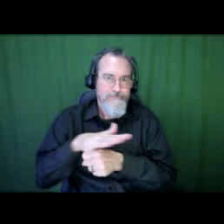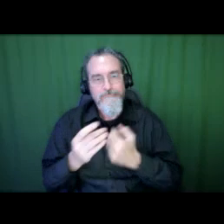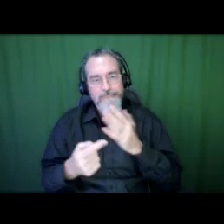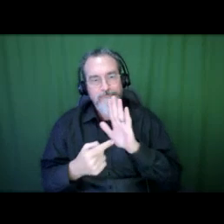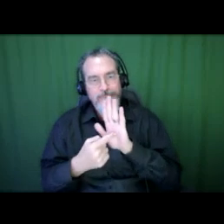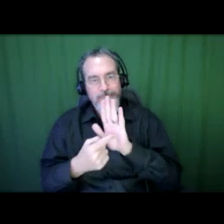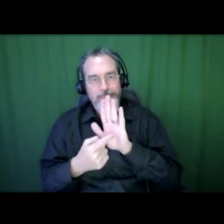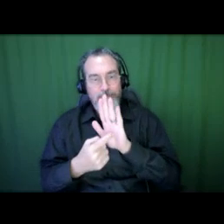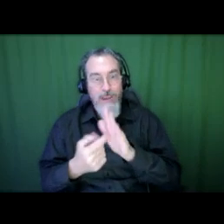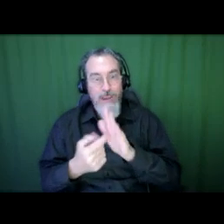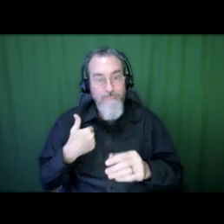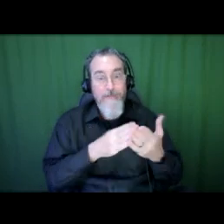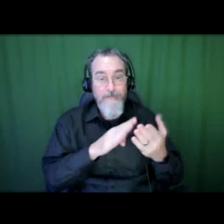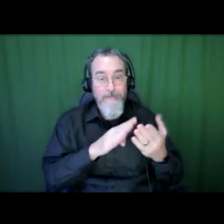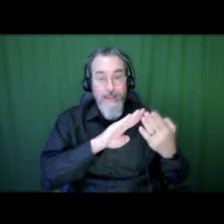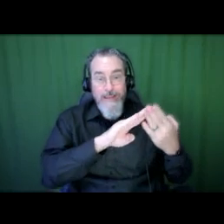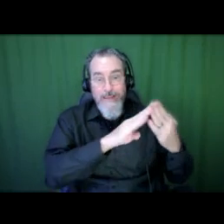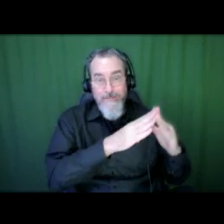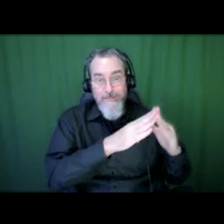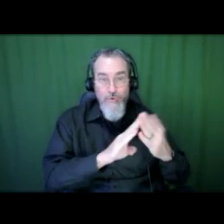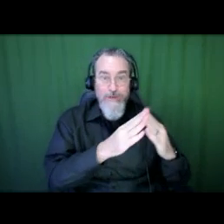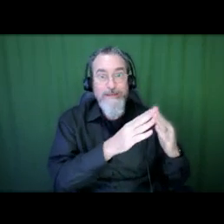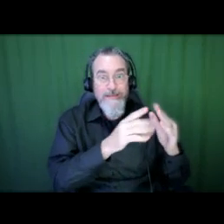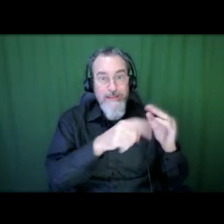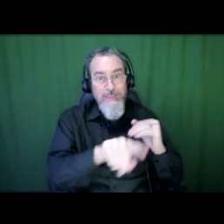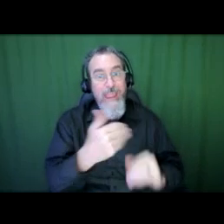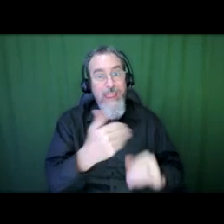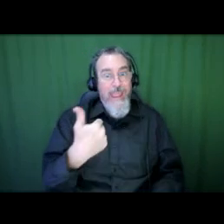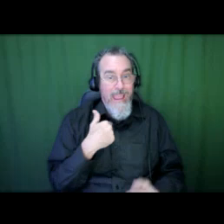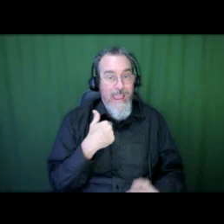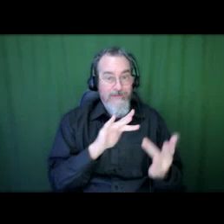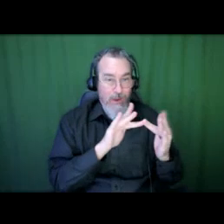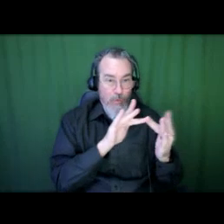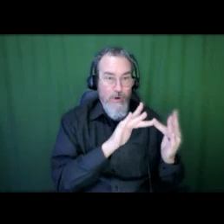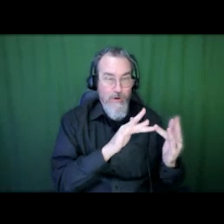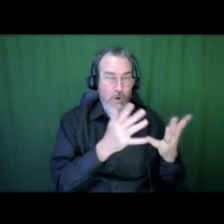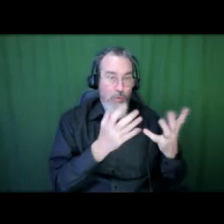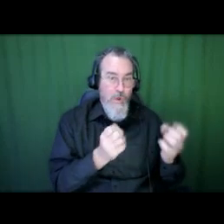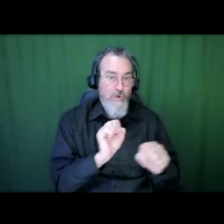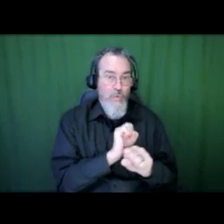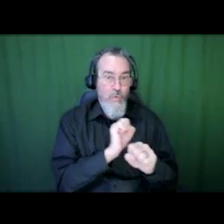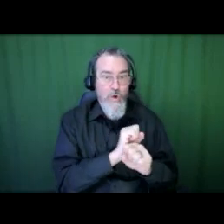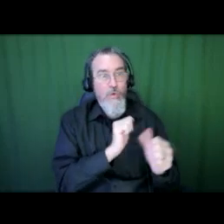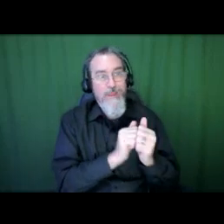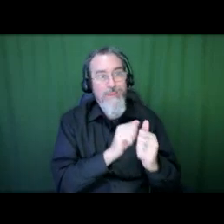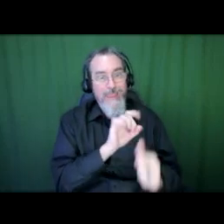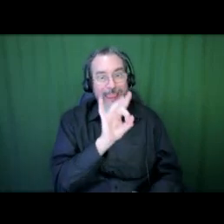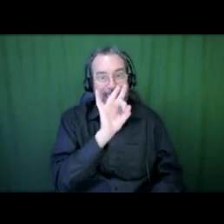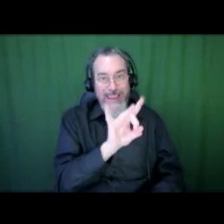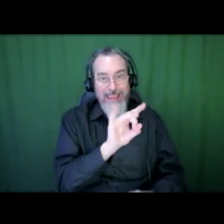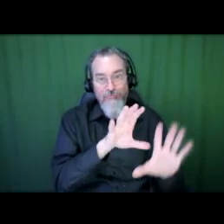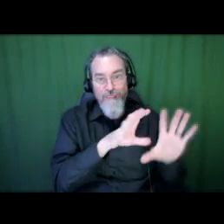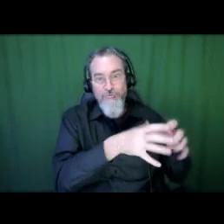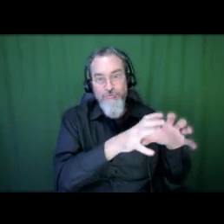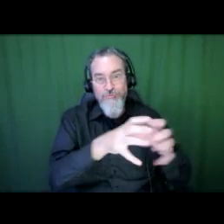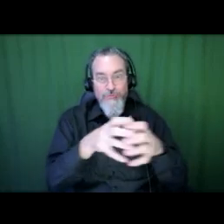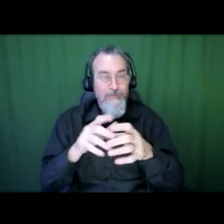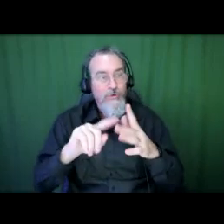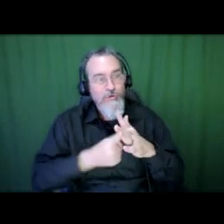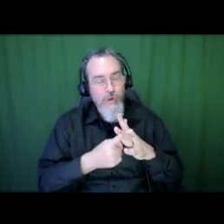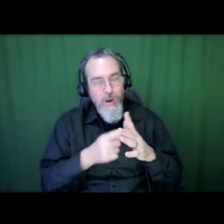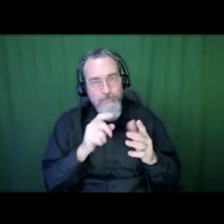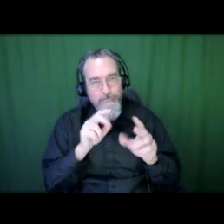already established a network that are wanting to work with 8 guardians in their region, Southeast Alaska, to start monitoring. And they've identified that they now need